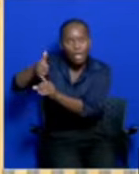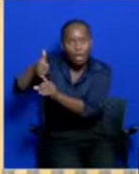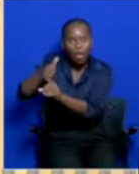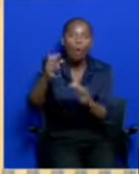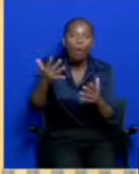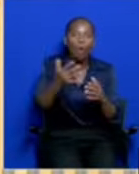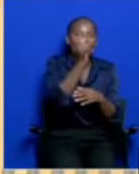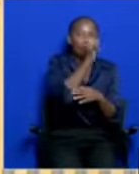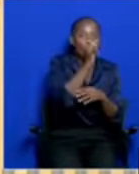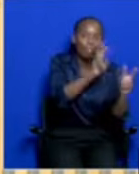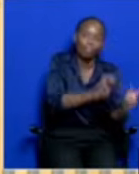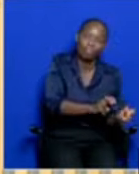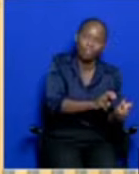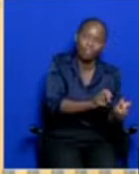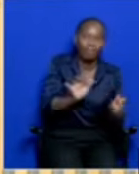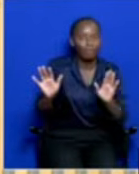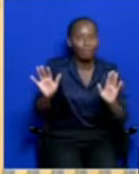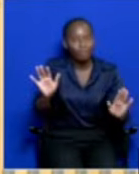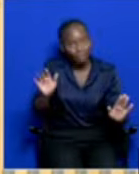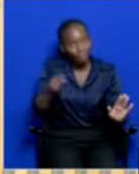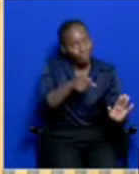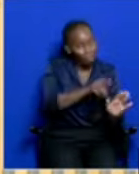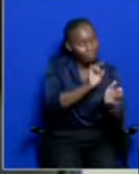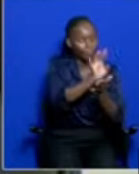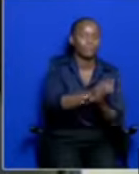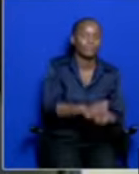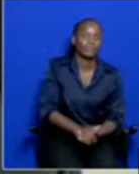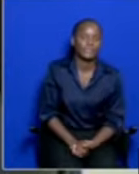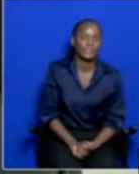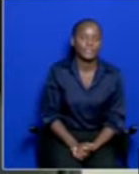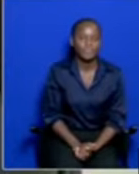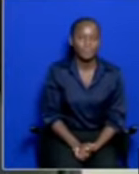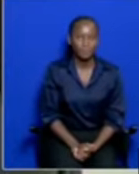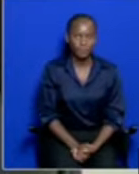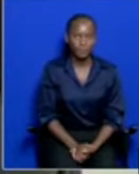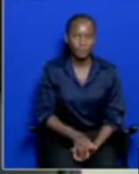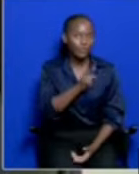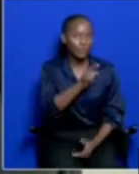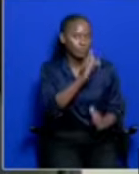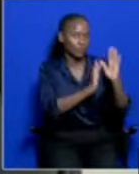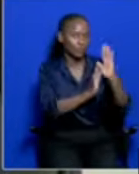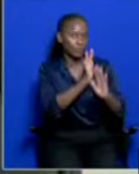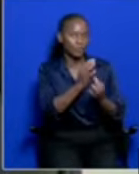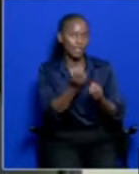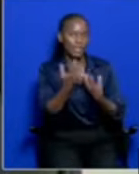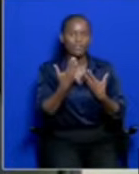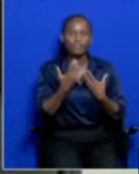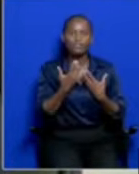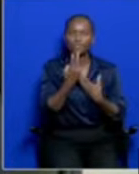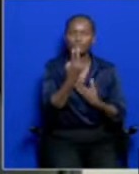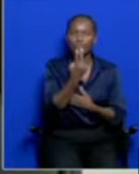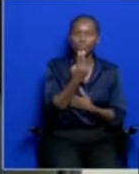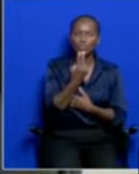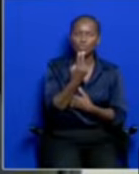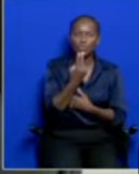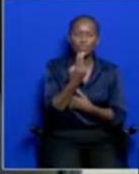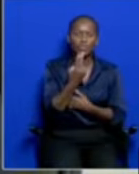you give, the rape convictions, had Empd